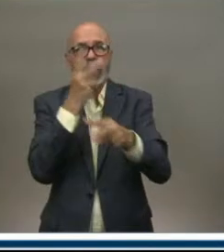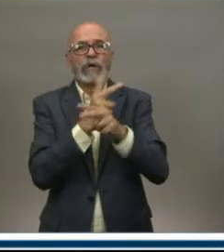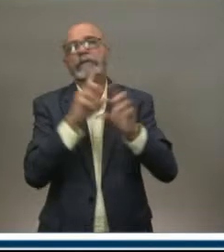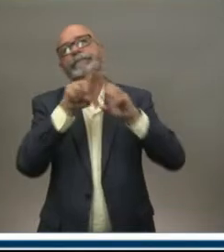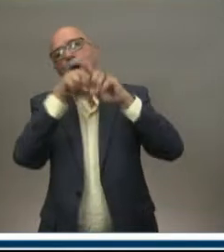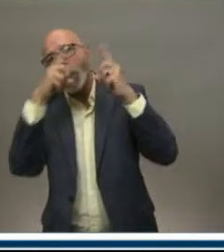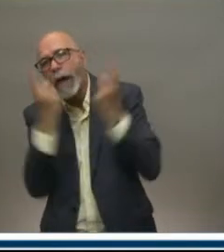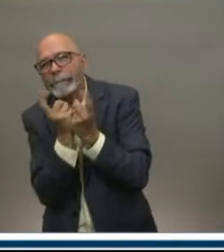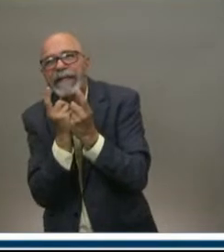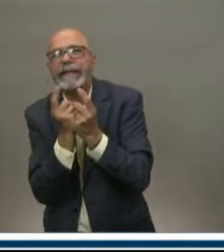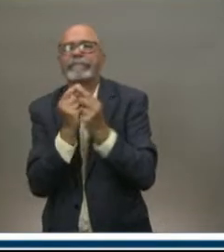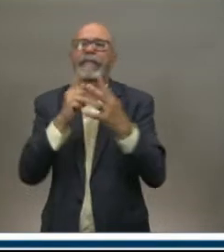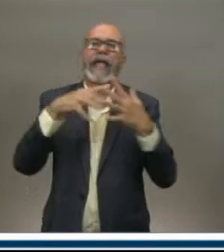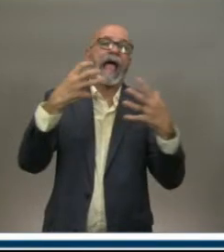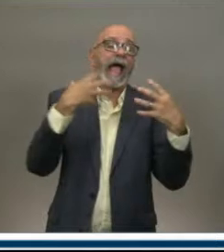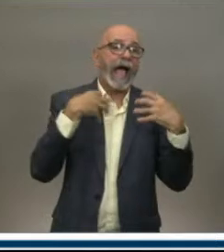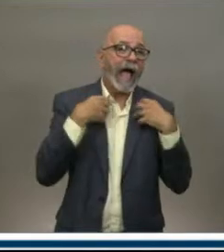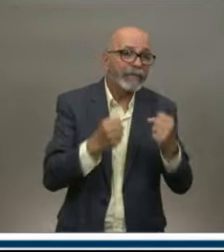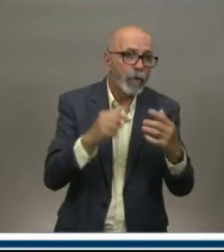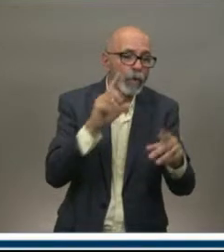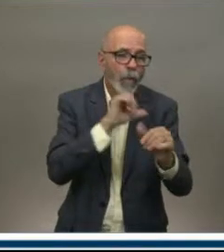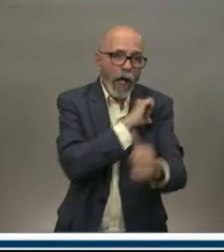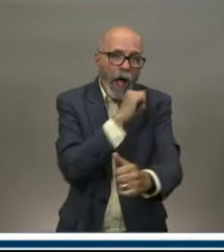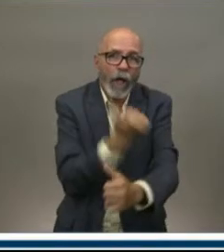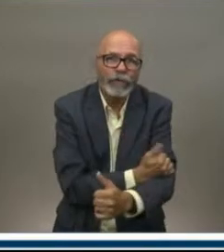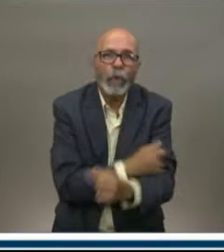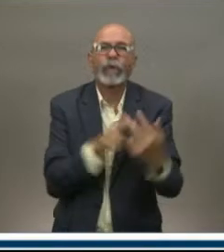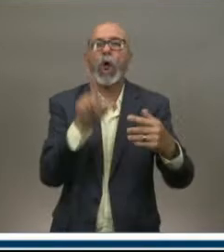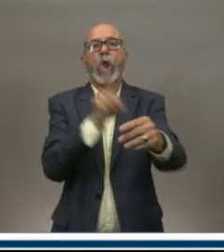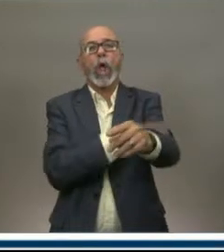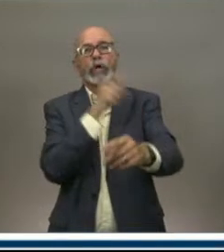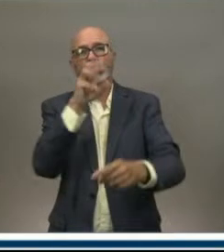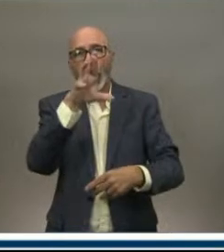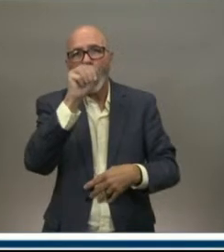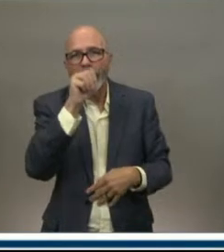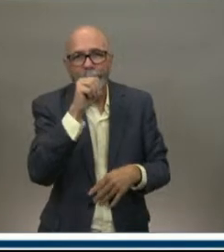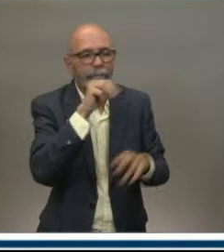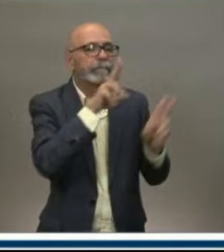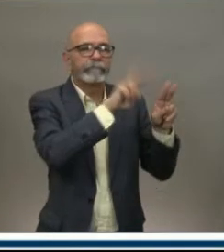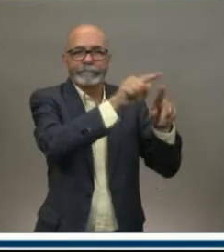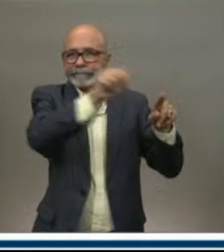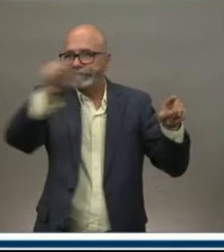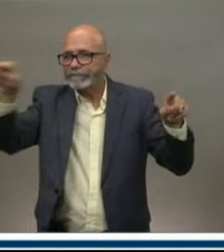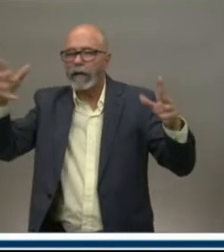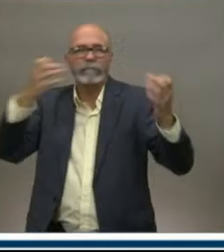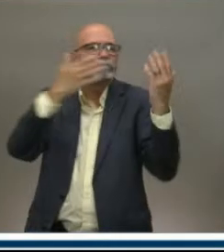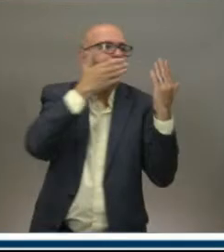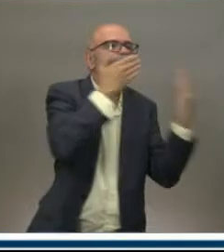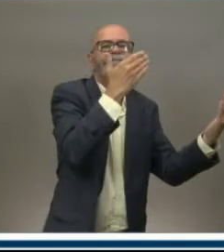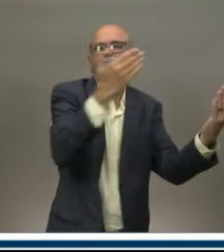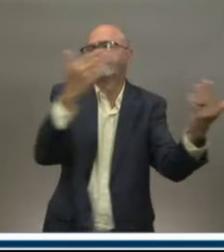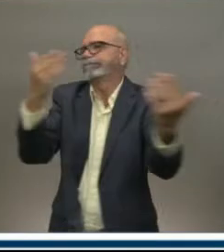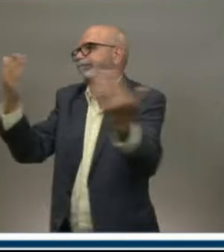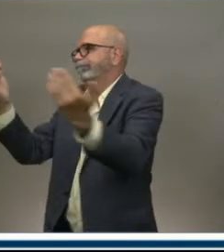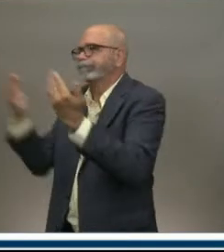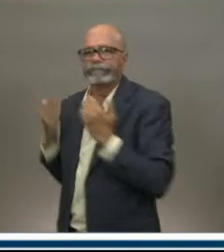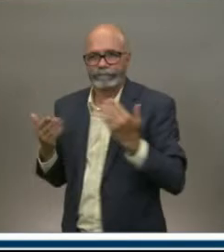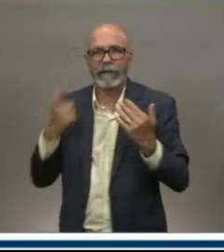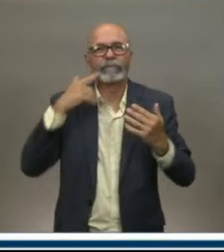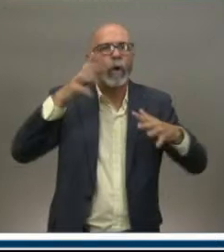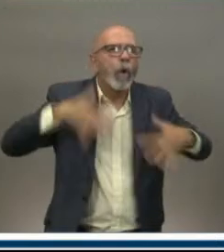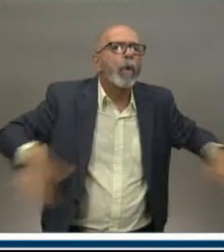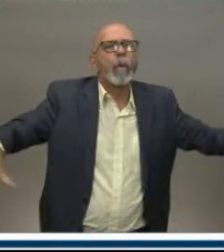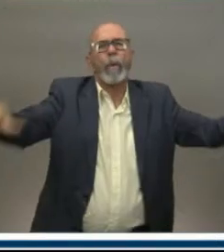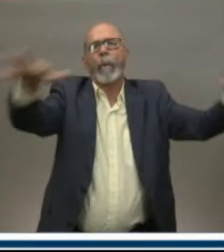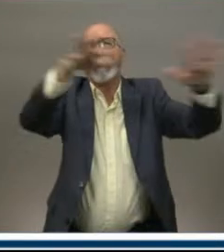the health authorities, the long-term care sector. I want to thank them in particular for their efforts on this review, but